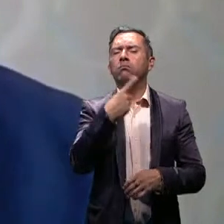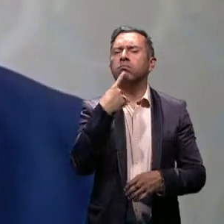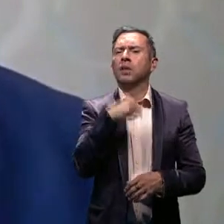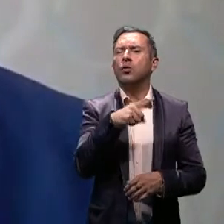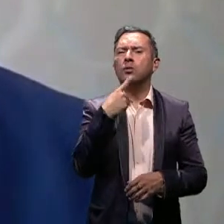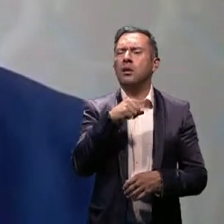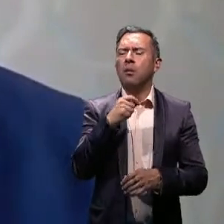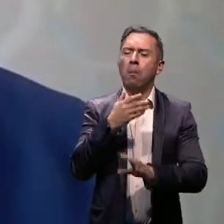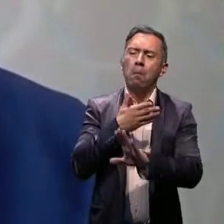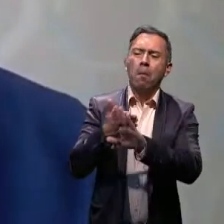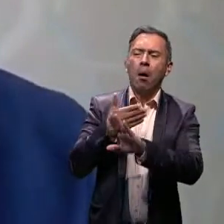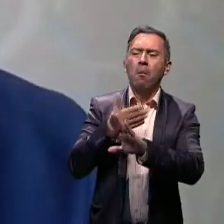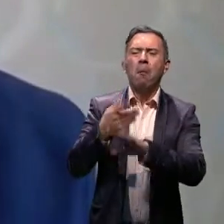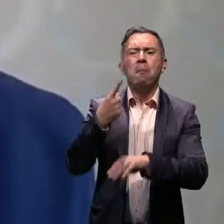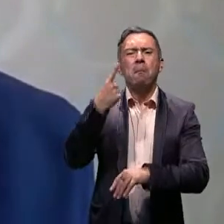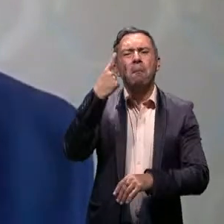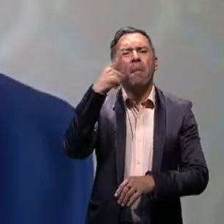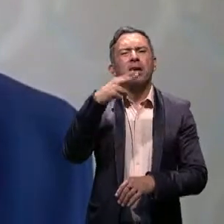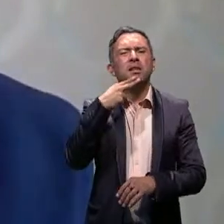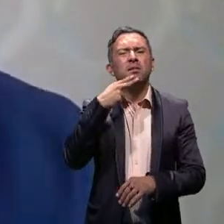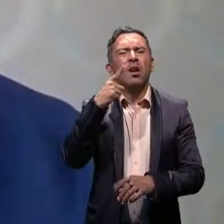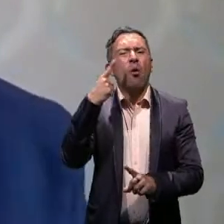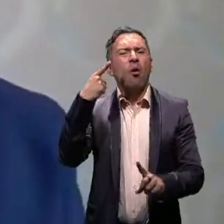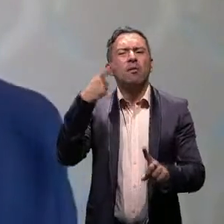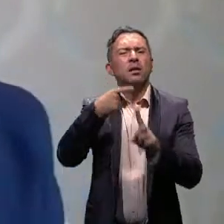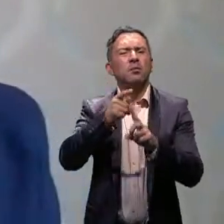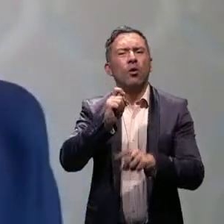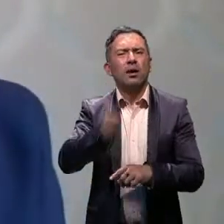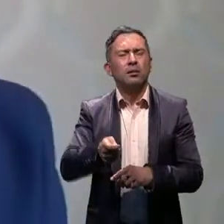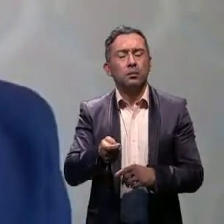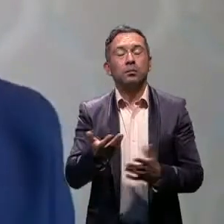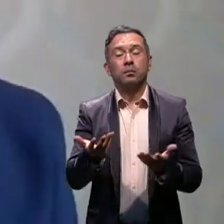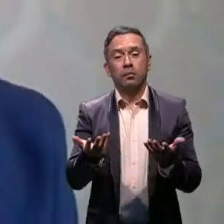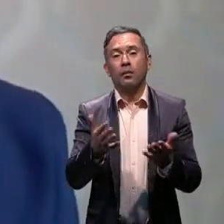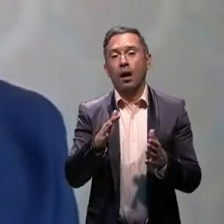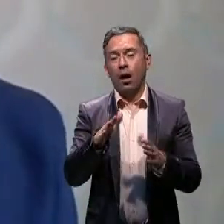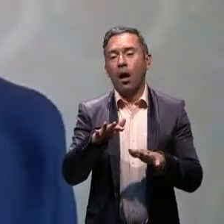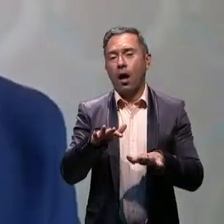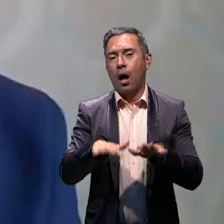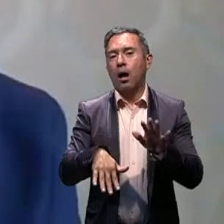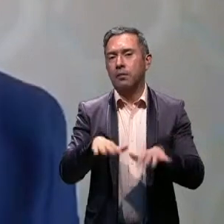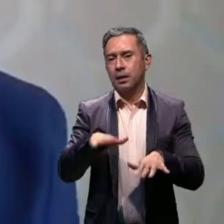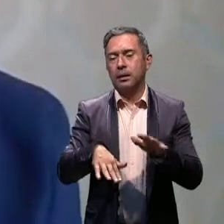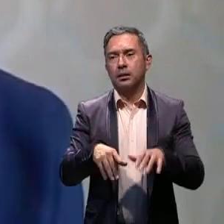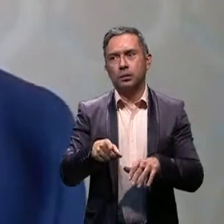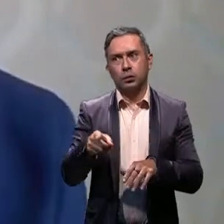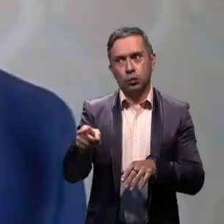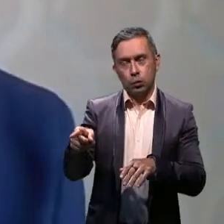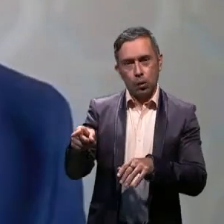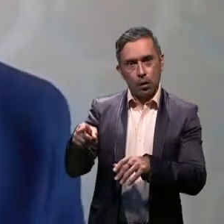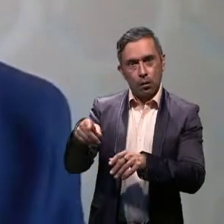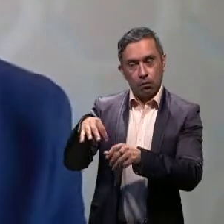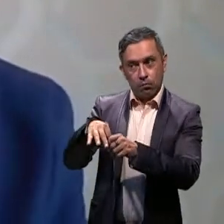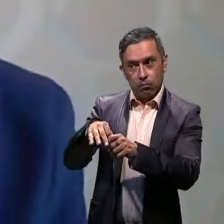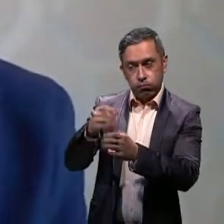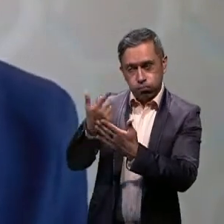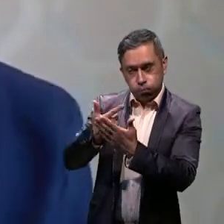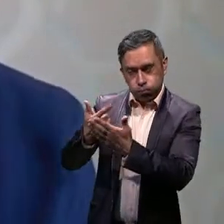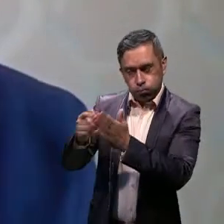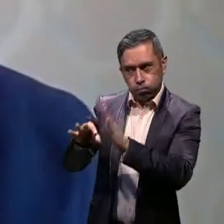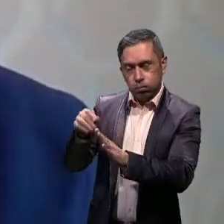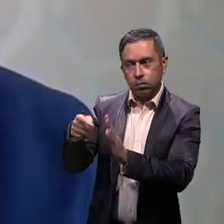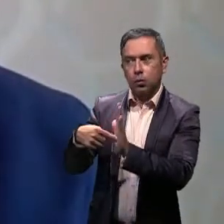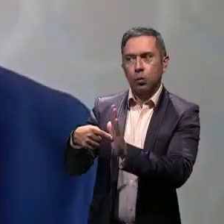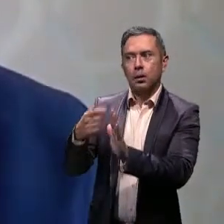those complaints from the government? Sometimes, eventually, to justify results that could